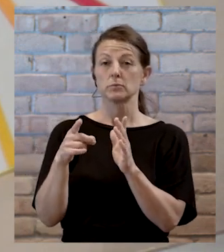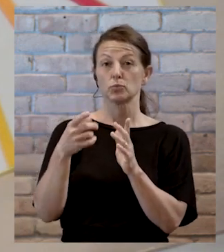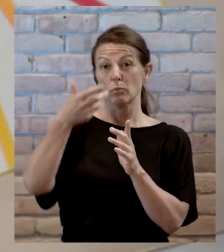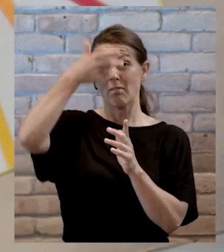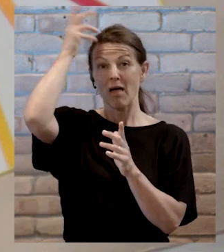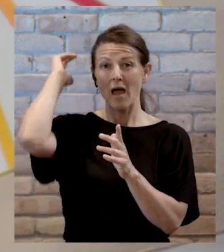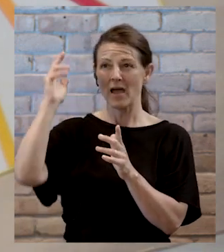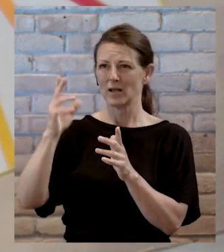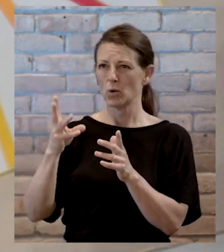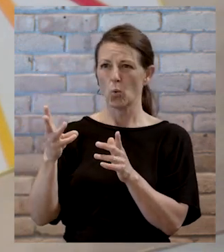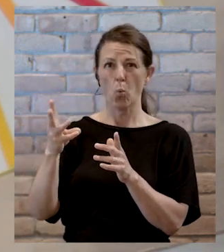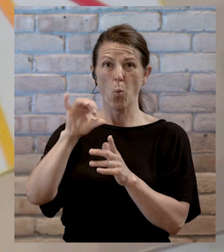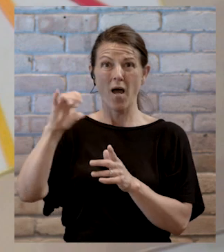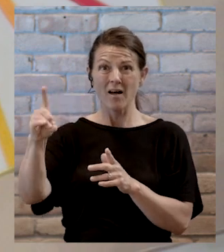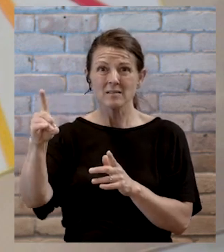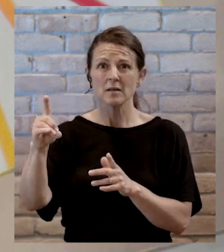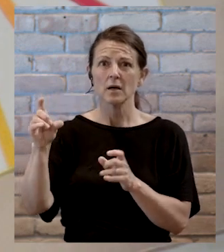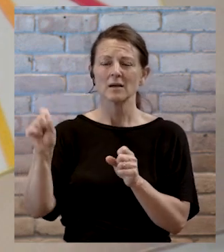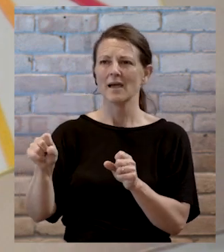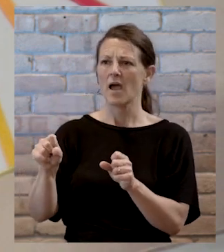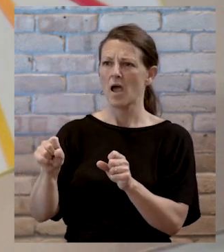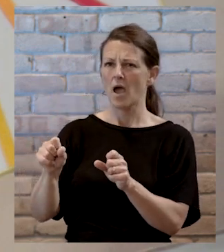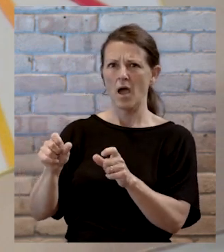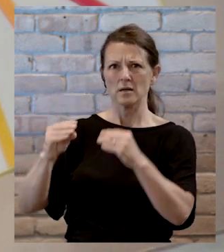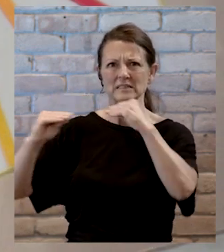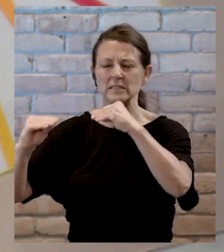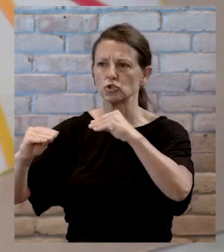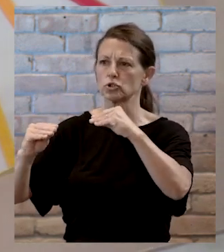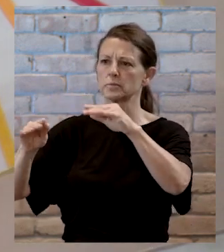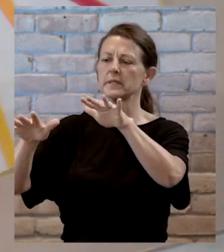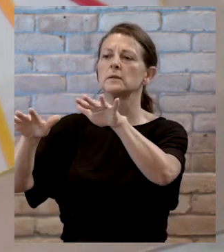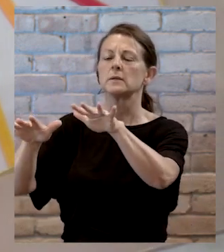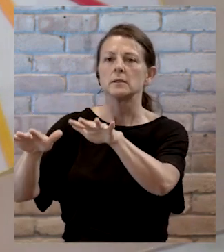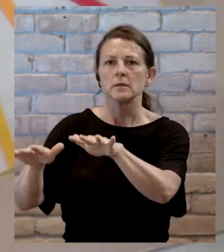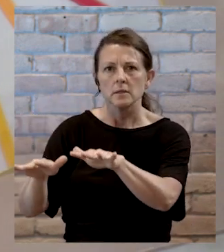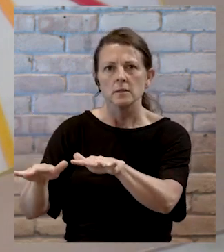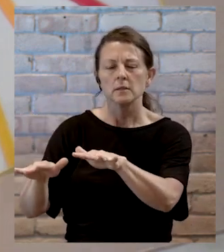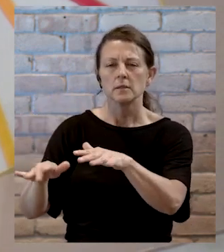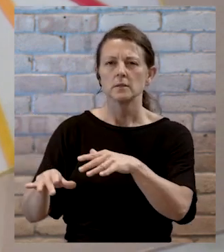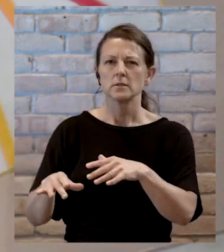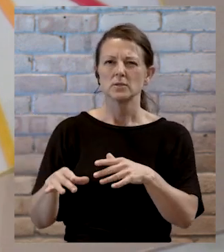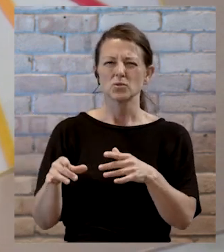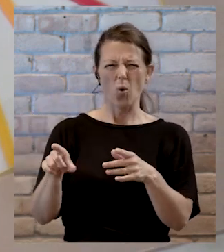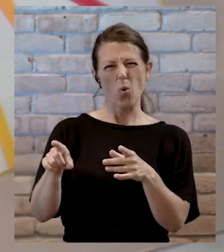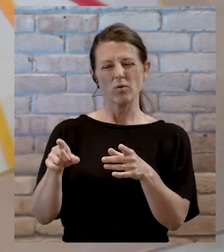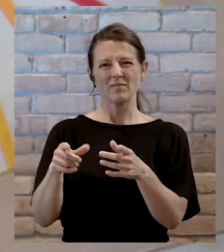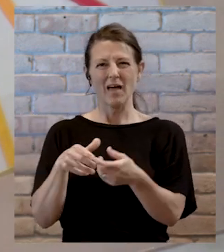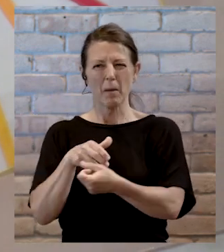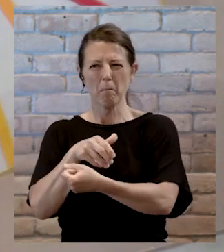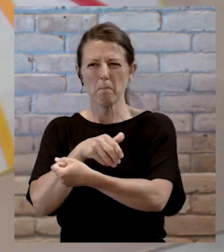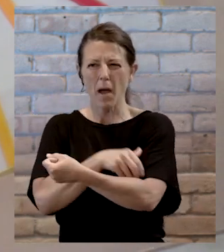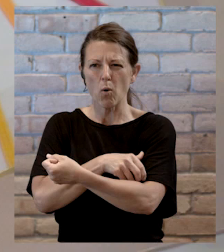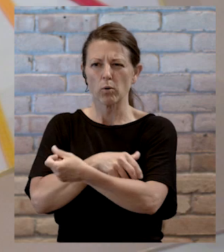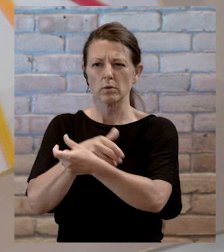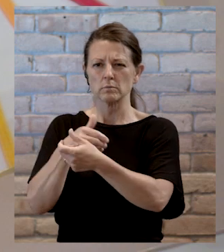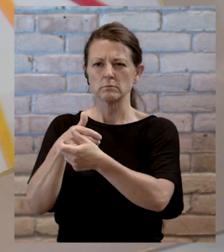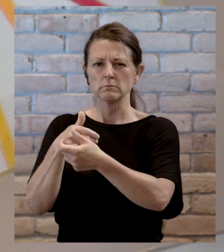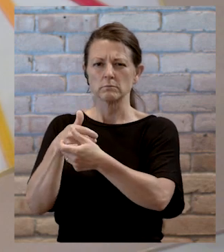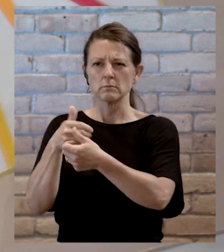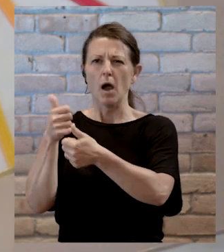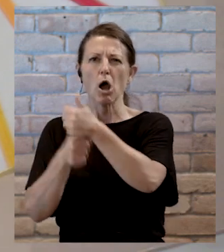lion. And so it's really this idea of power under control.